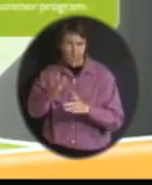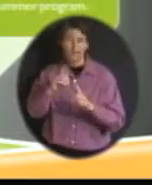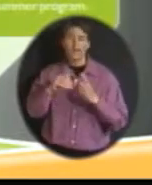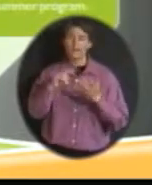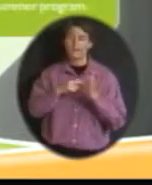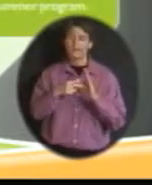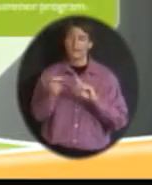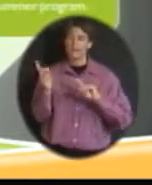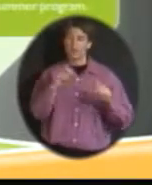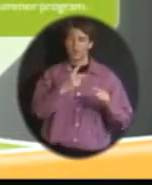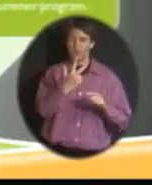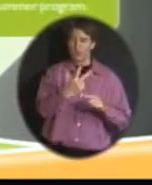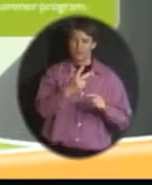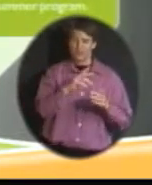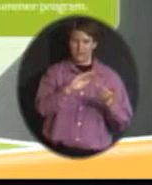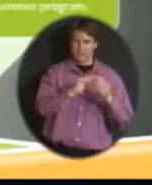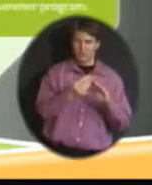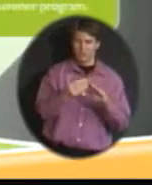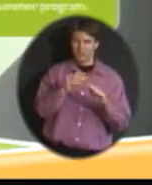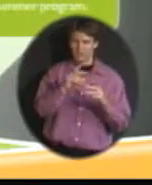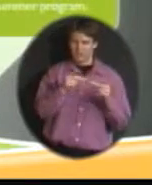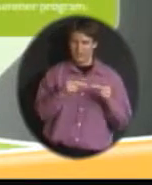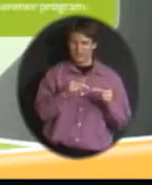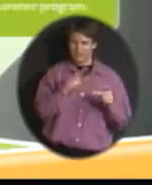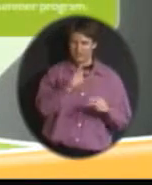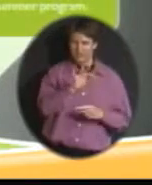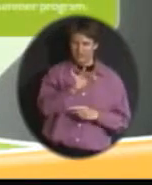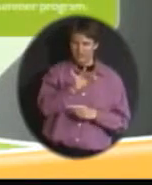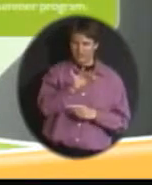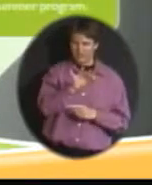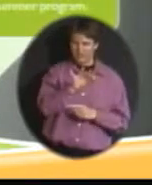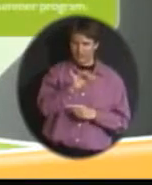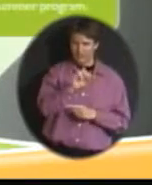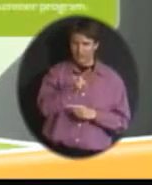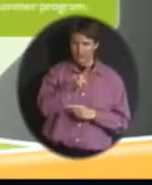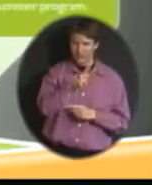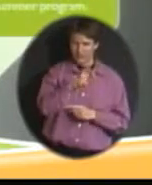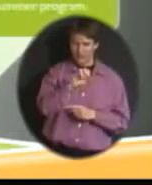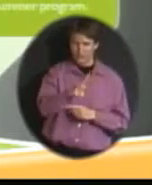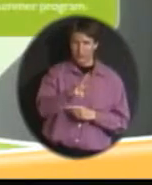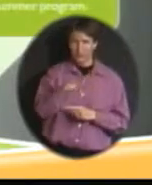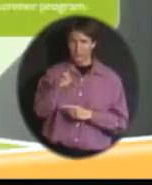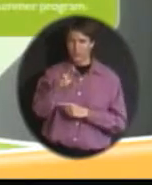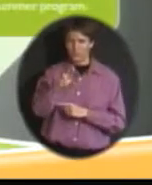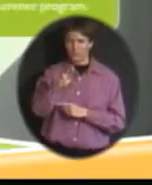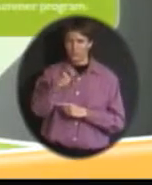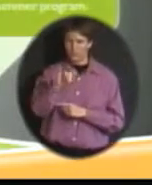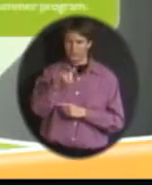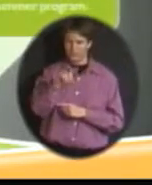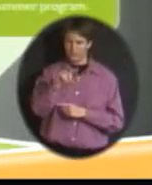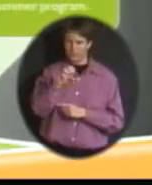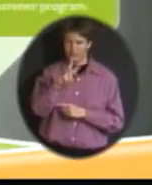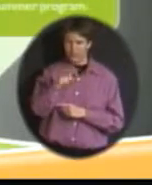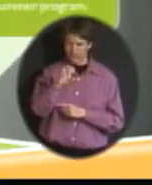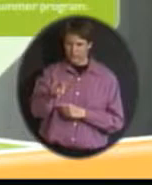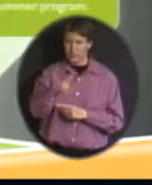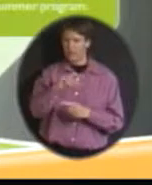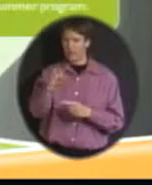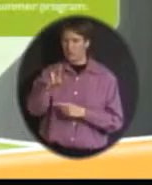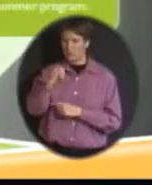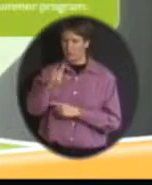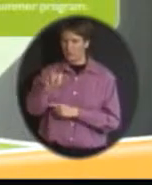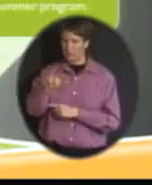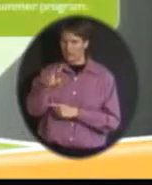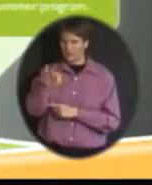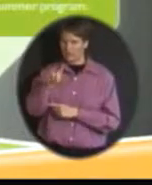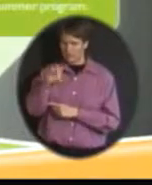our 3 community sites at Fairview, Ridgeview, or Rolling Ridge and access that. And Cindy Jones is the person in food production who is the